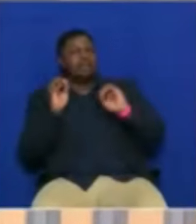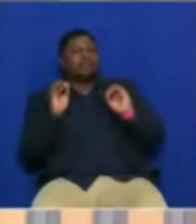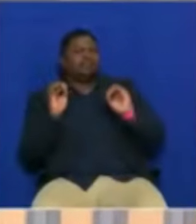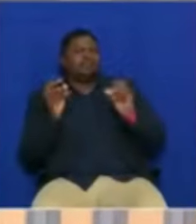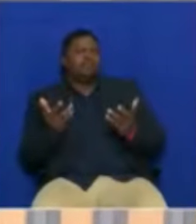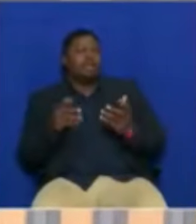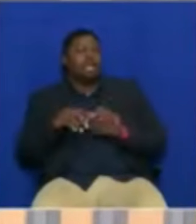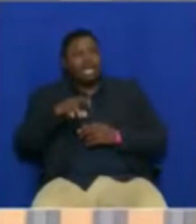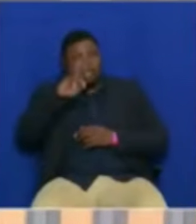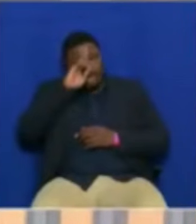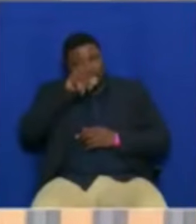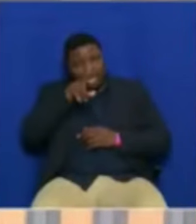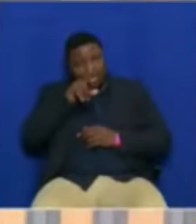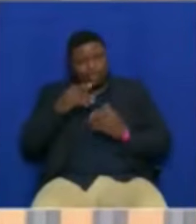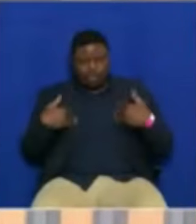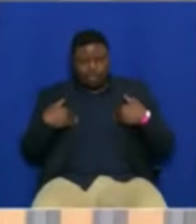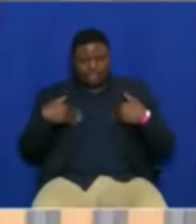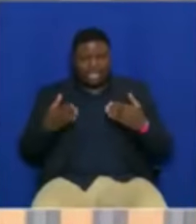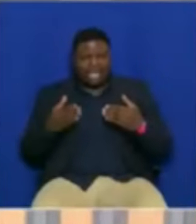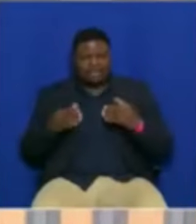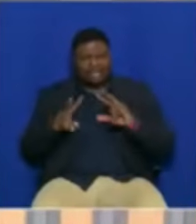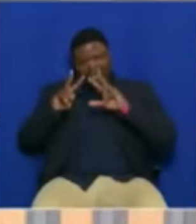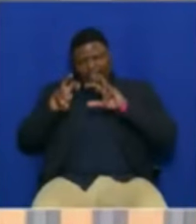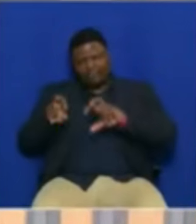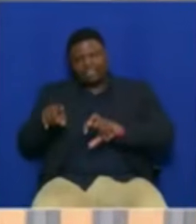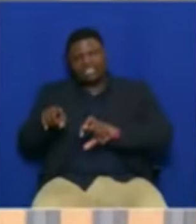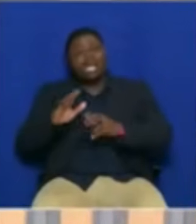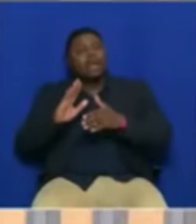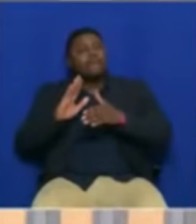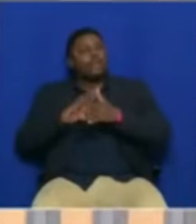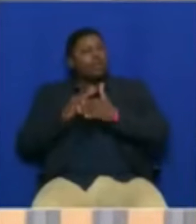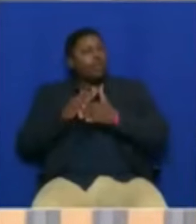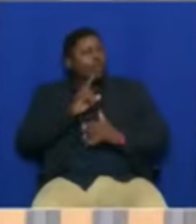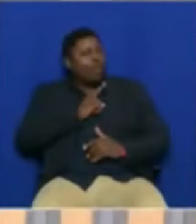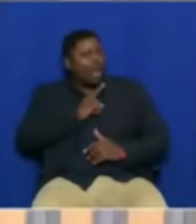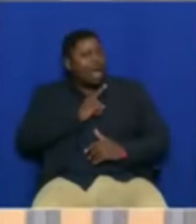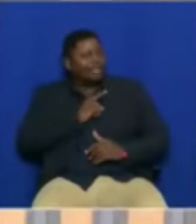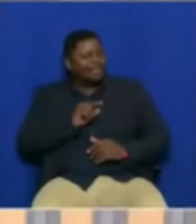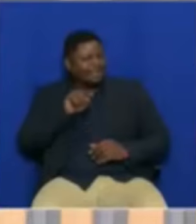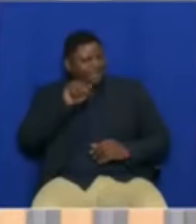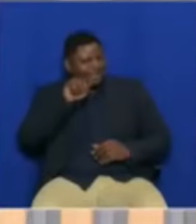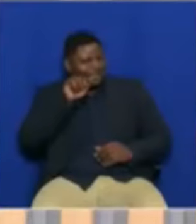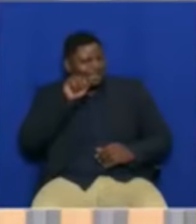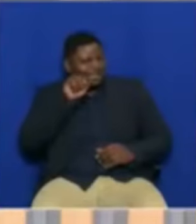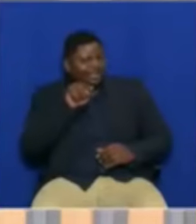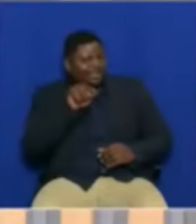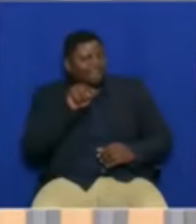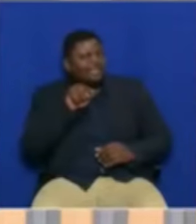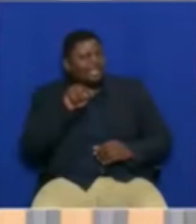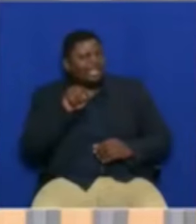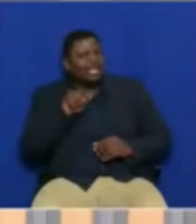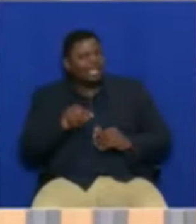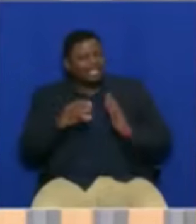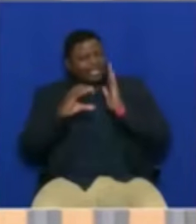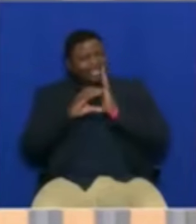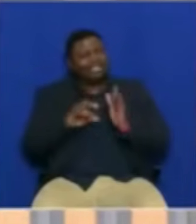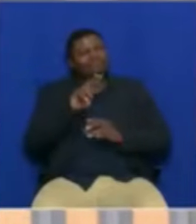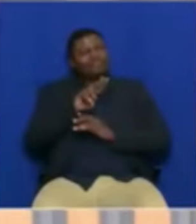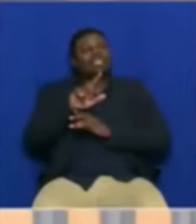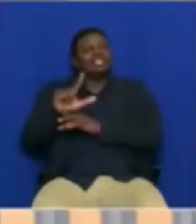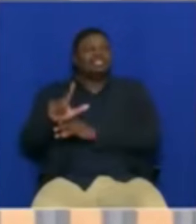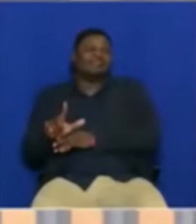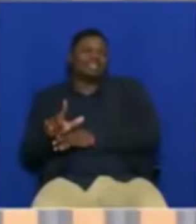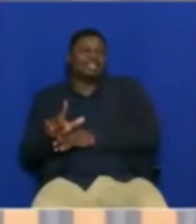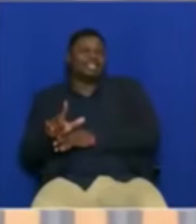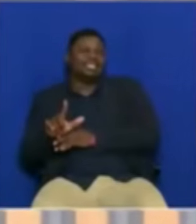as provided for in section 27. Otherwise, what are you going on about? Sorry to interrupt. You want to